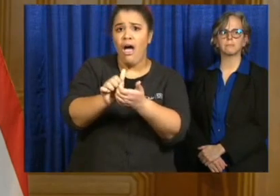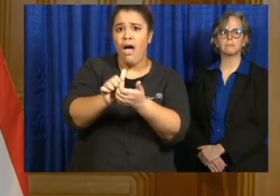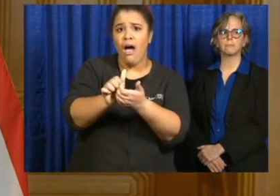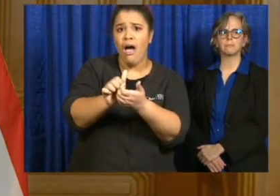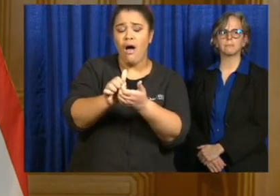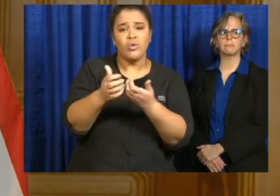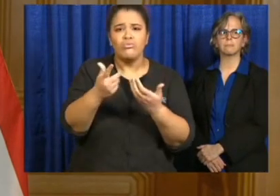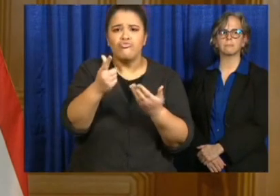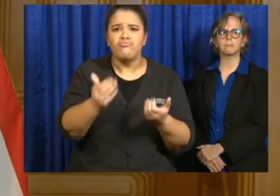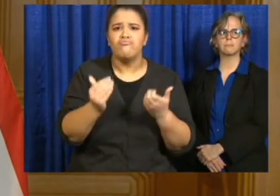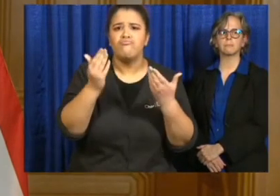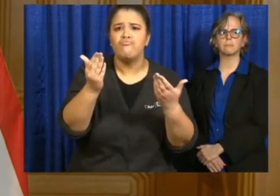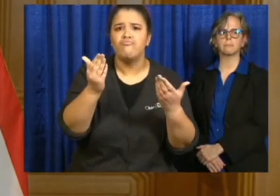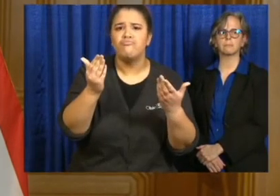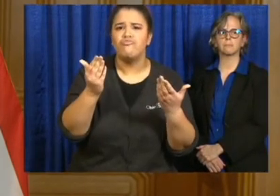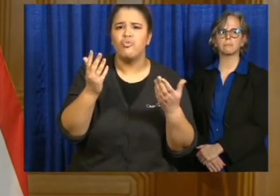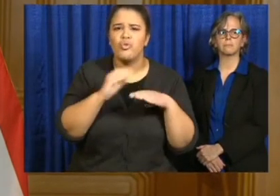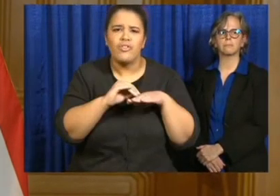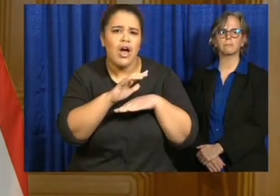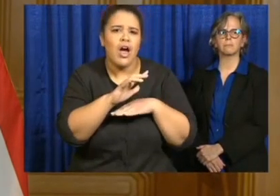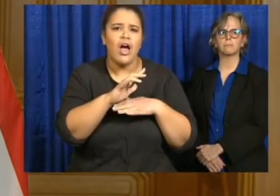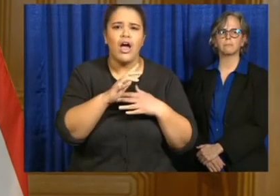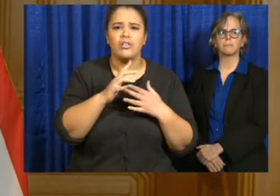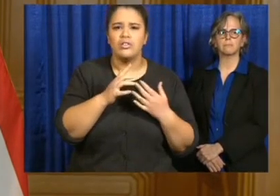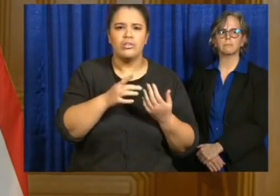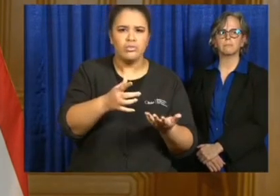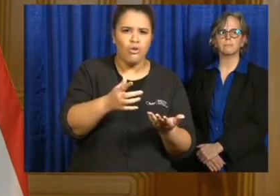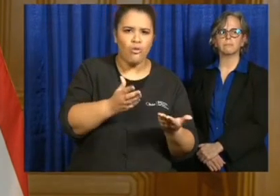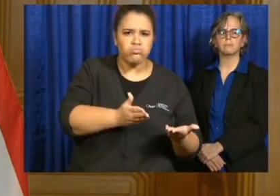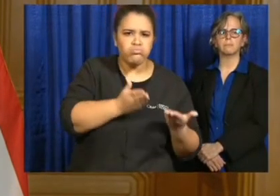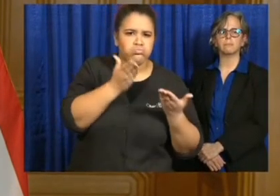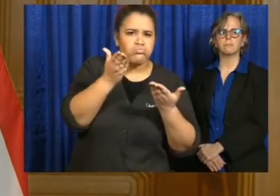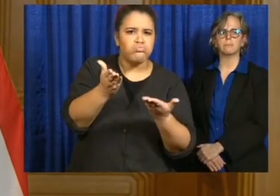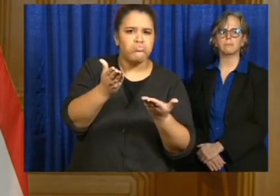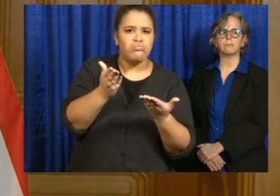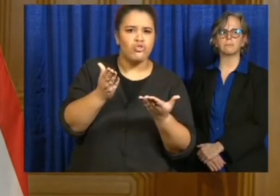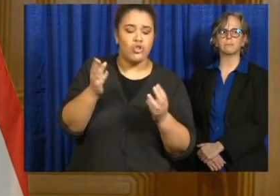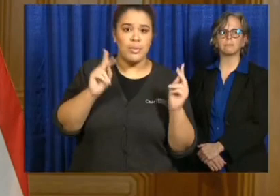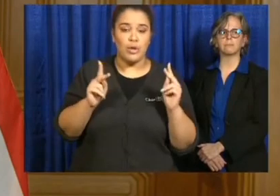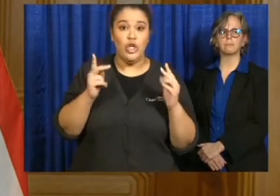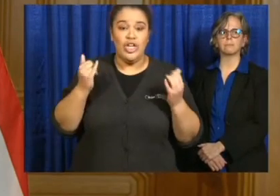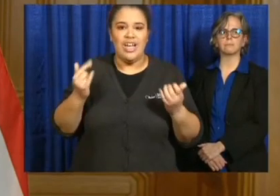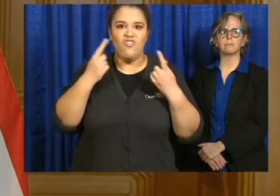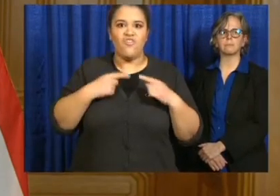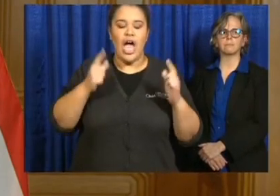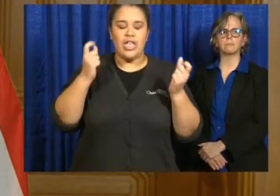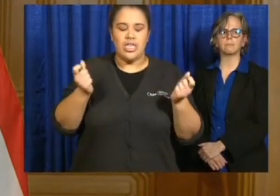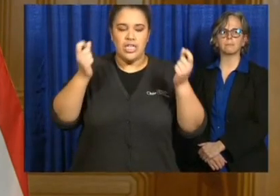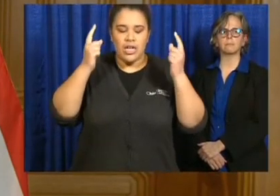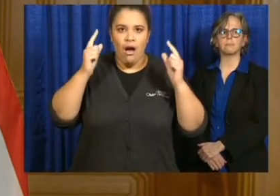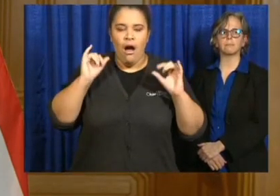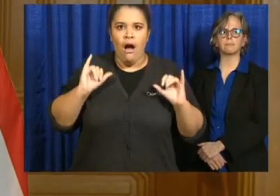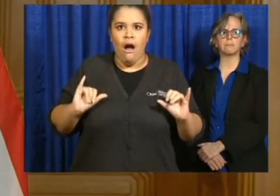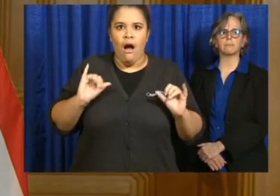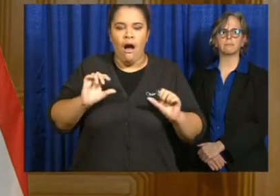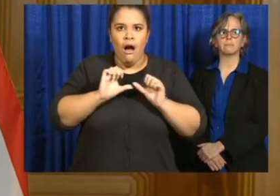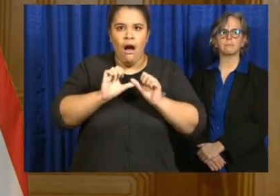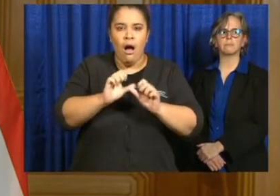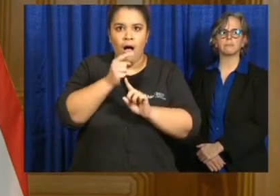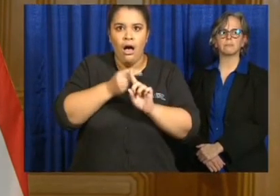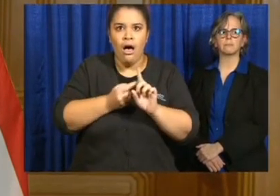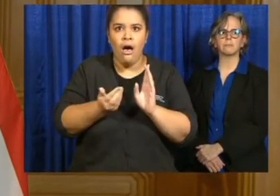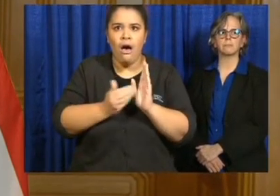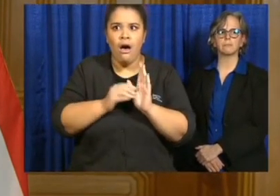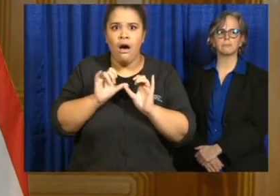Your direction, your advice, your counsel for those people who are it's just now hitting them. We're in this for another month.